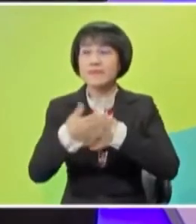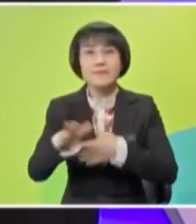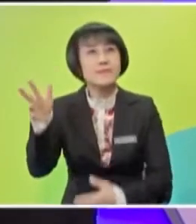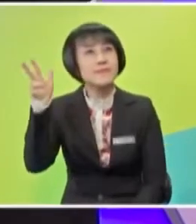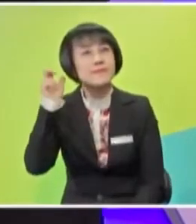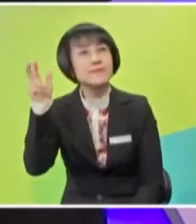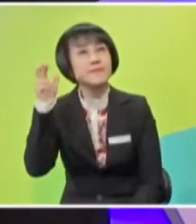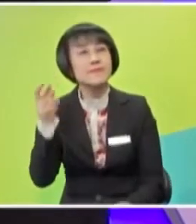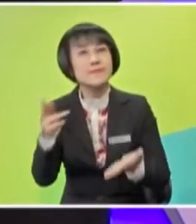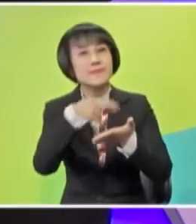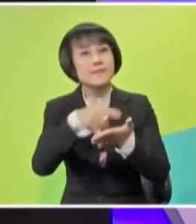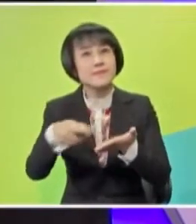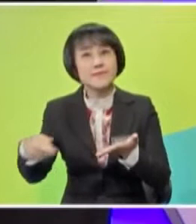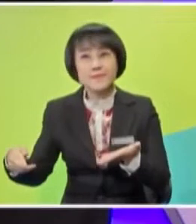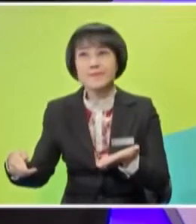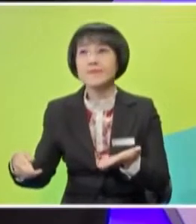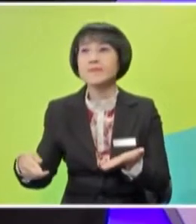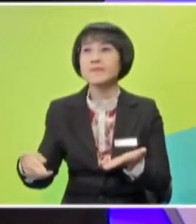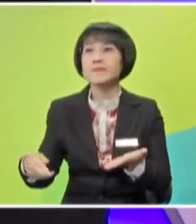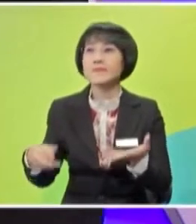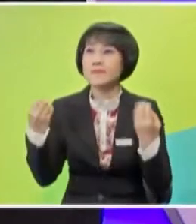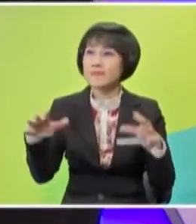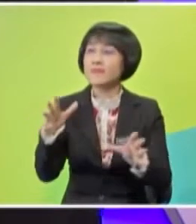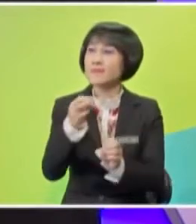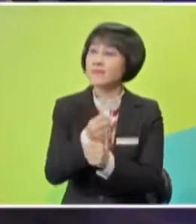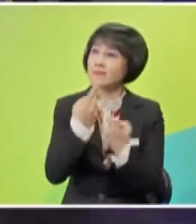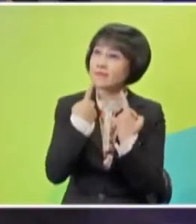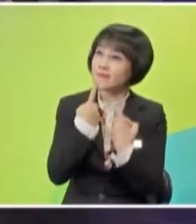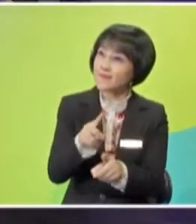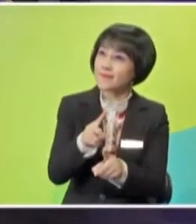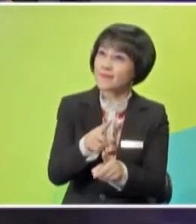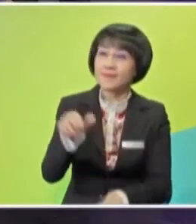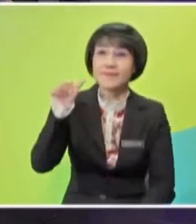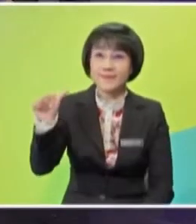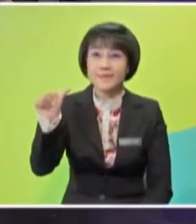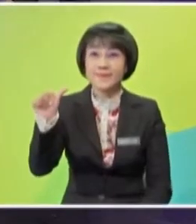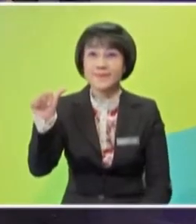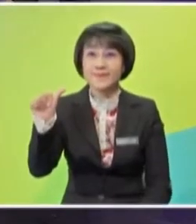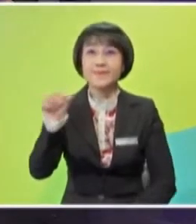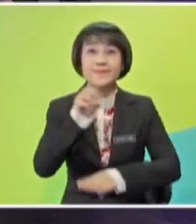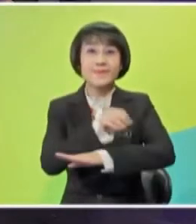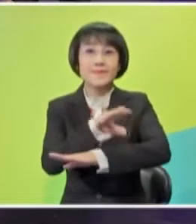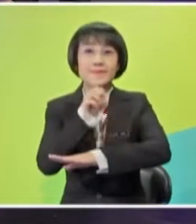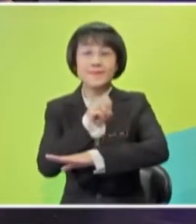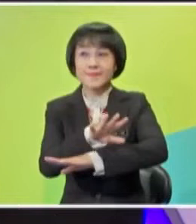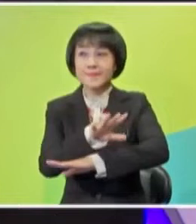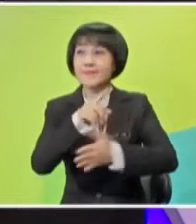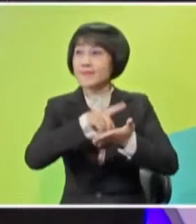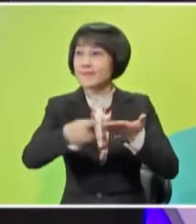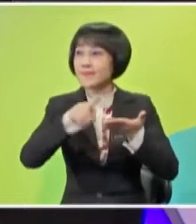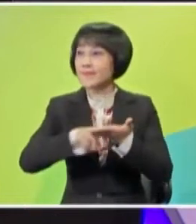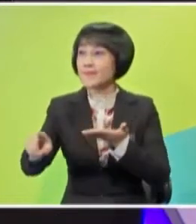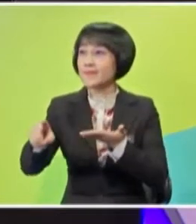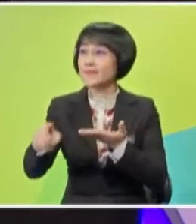recording, Yes. you already got a solid answer. What That's is the right. answer again, Sean? A for advice. A for advice. Let's check the